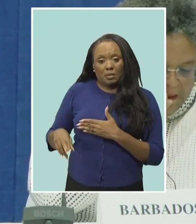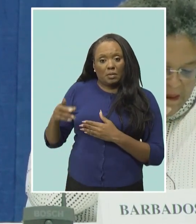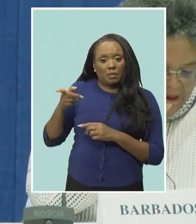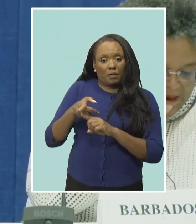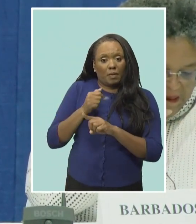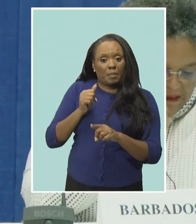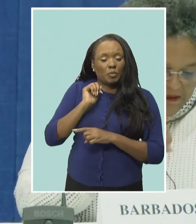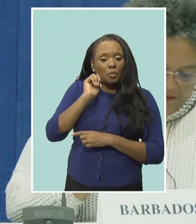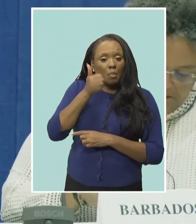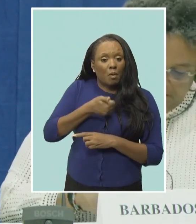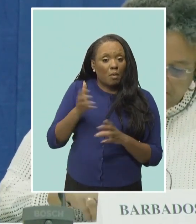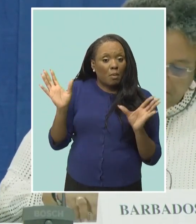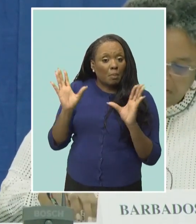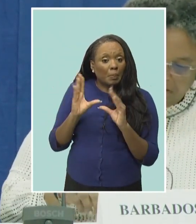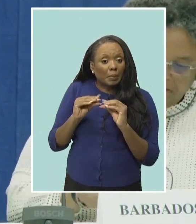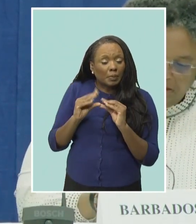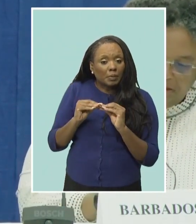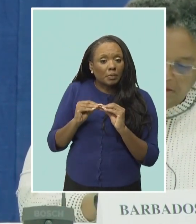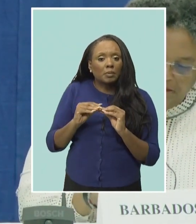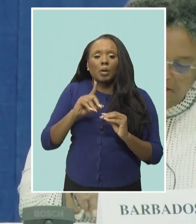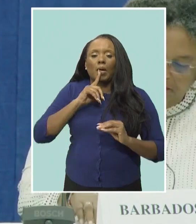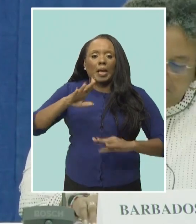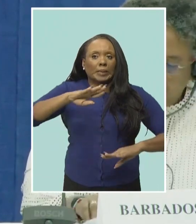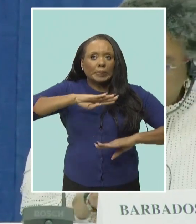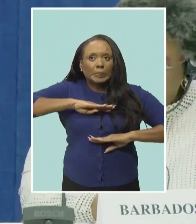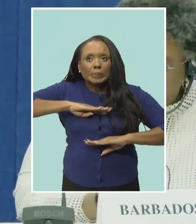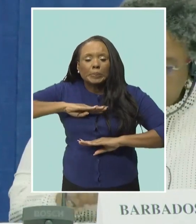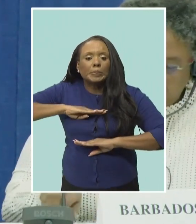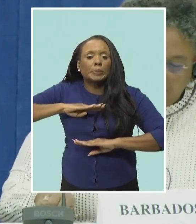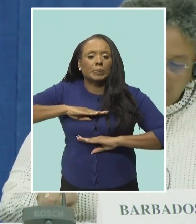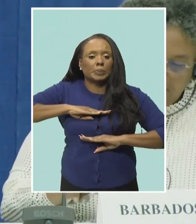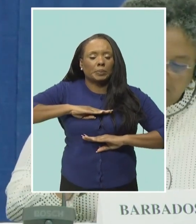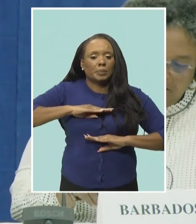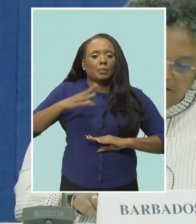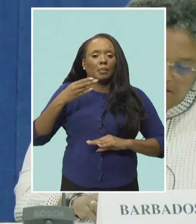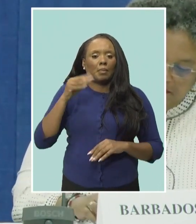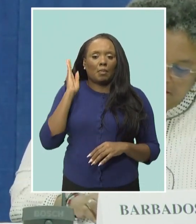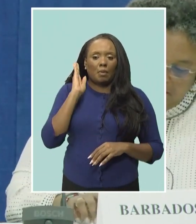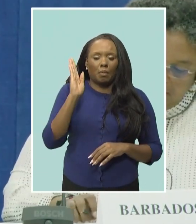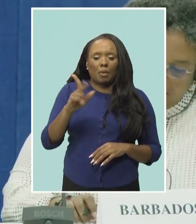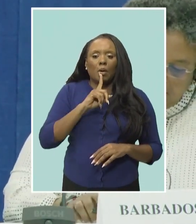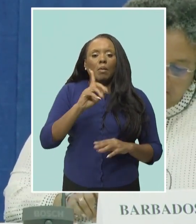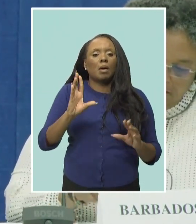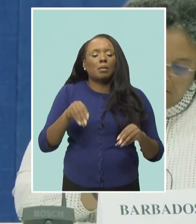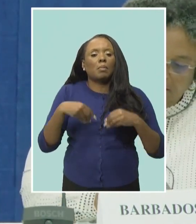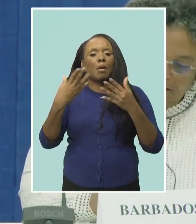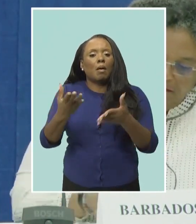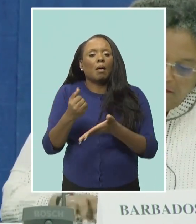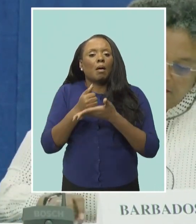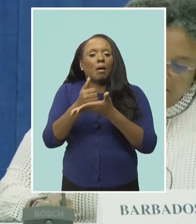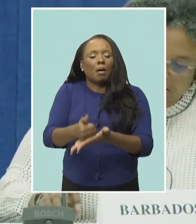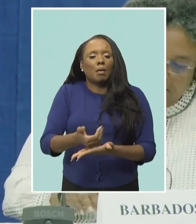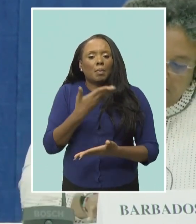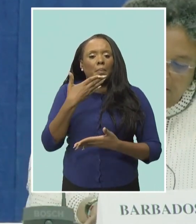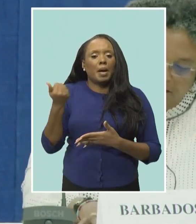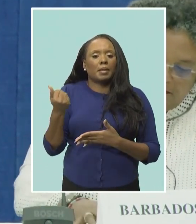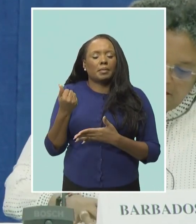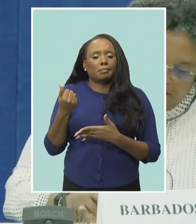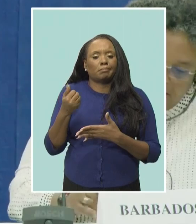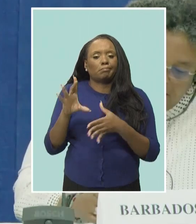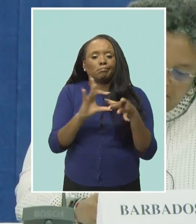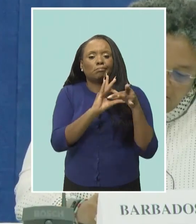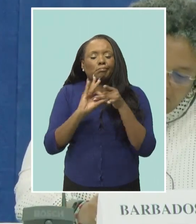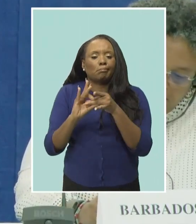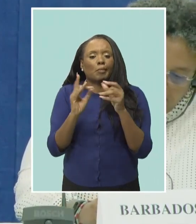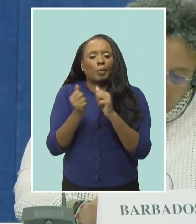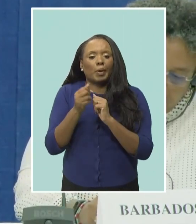tomorrow's summit will be satisfactory and will contribute to greater relations between Cuba